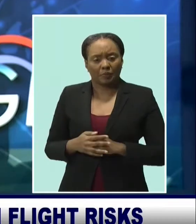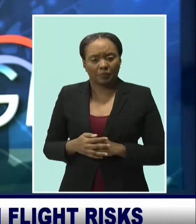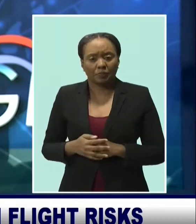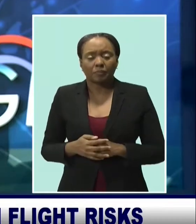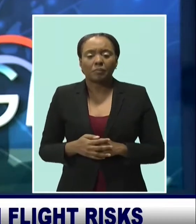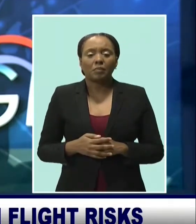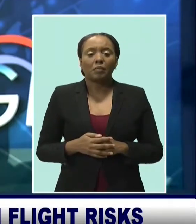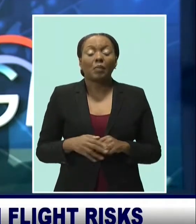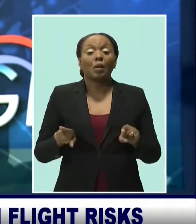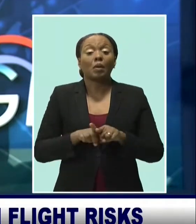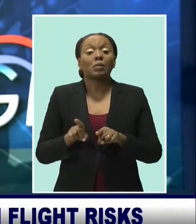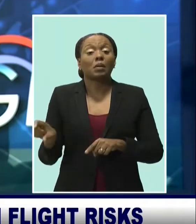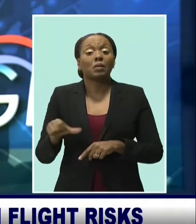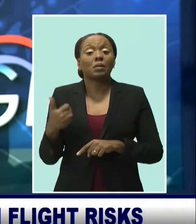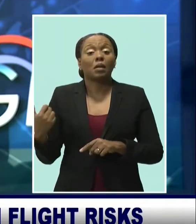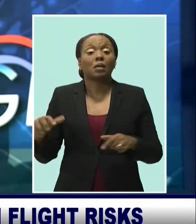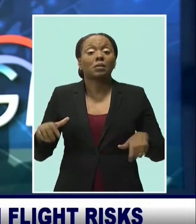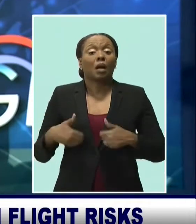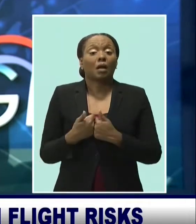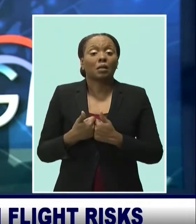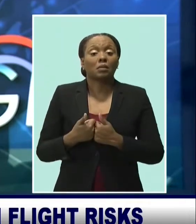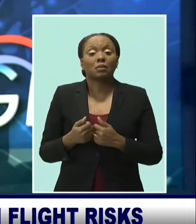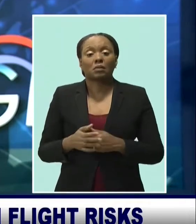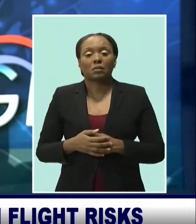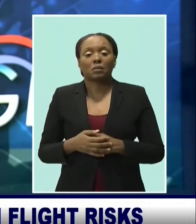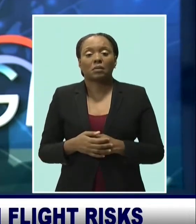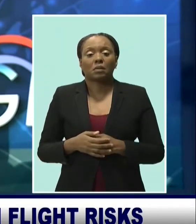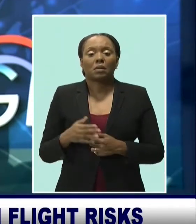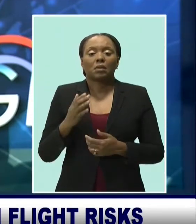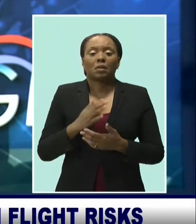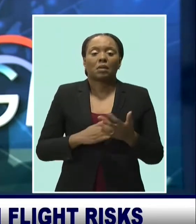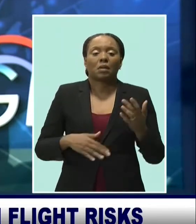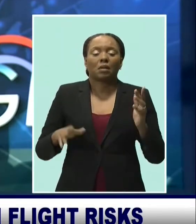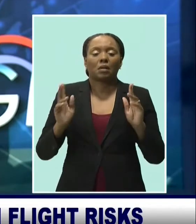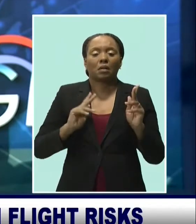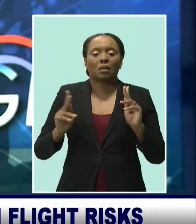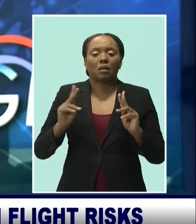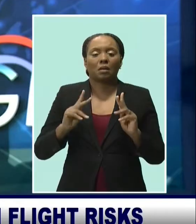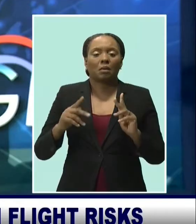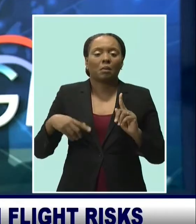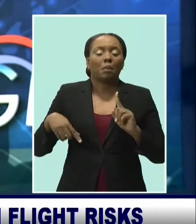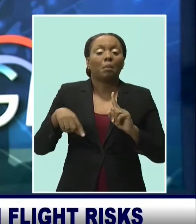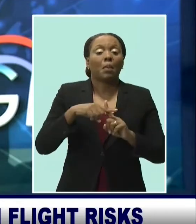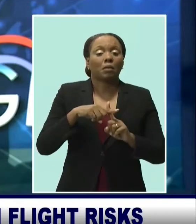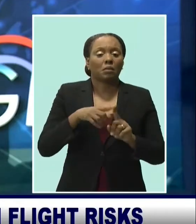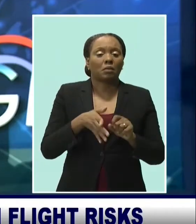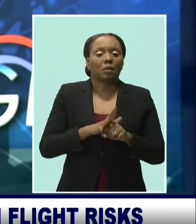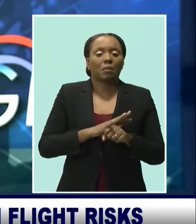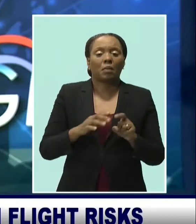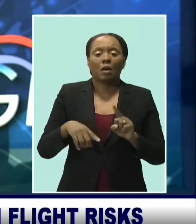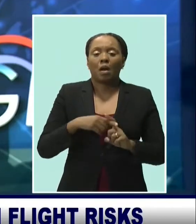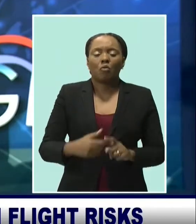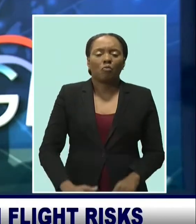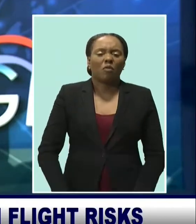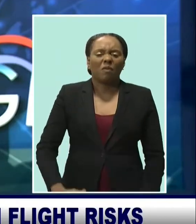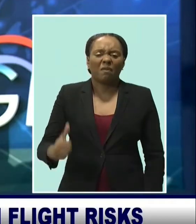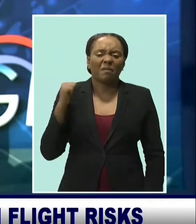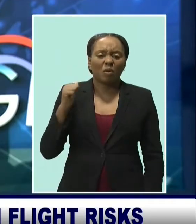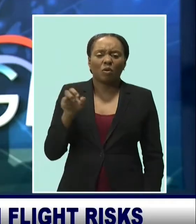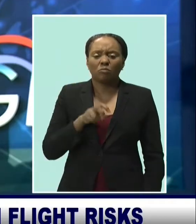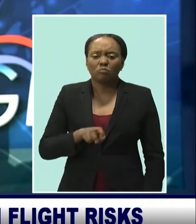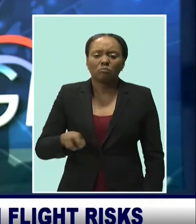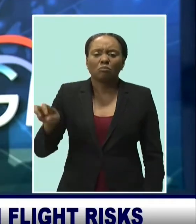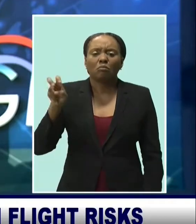Grandison also highlights another challenge with the program where positive individuals flagged red or yellow are refusing the transport and